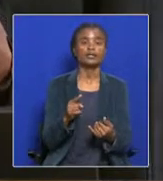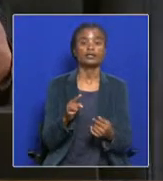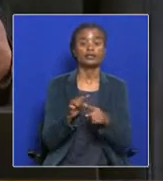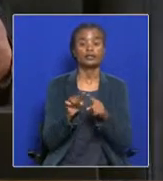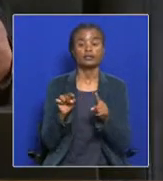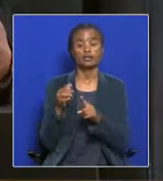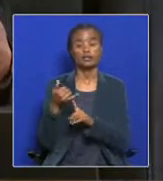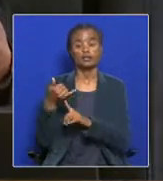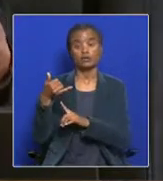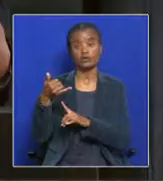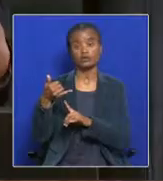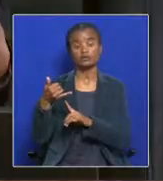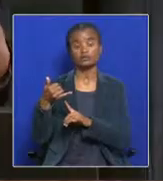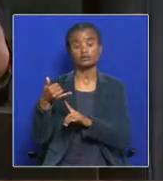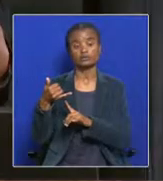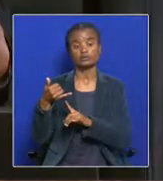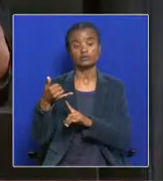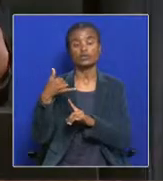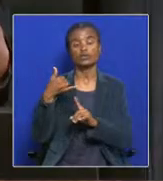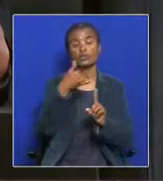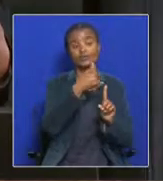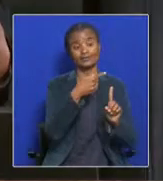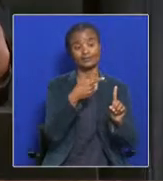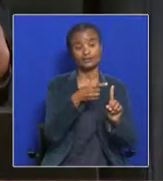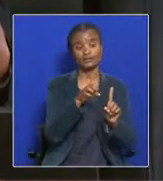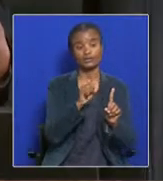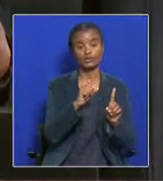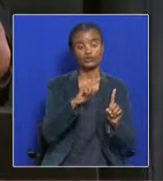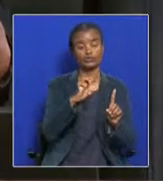Shole, we do not have a record